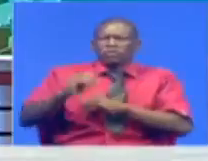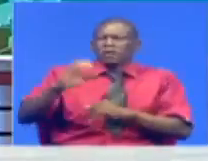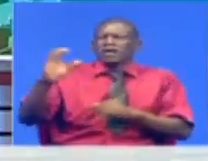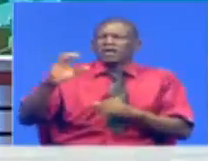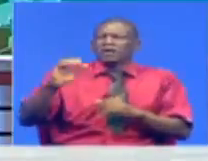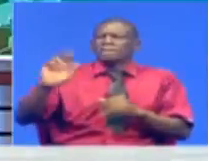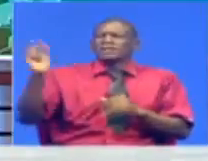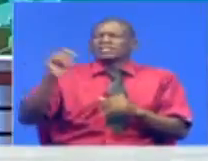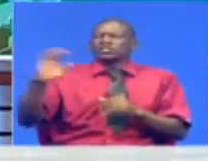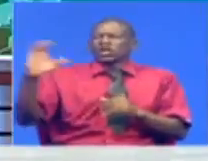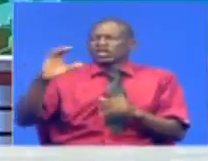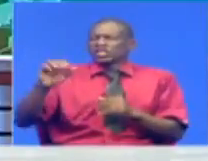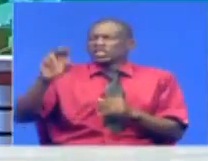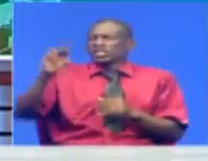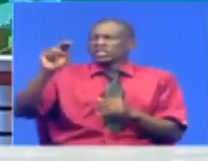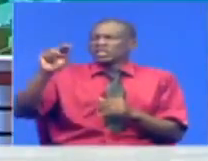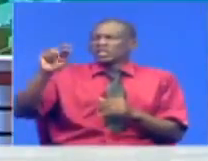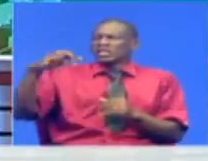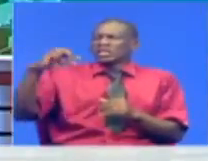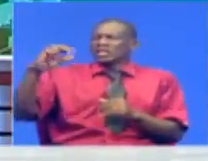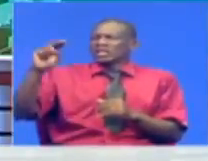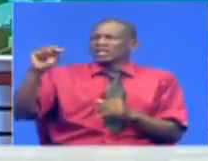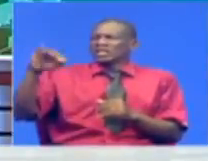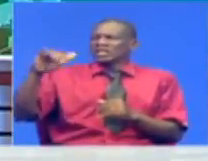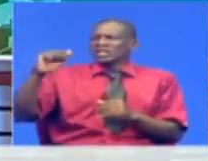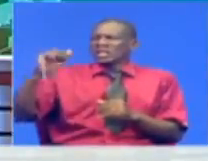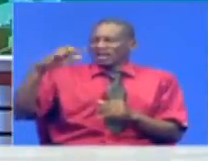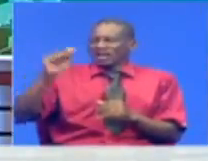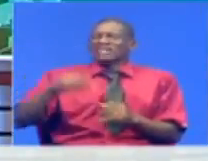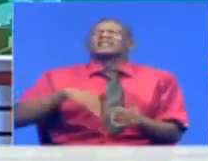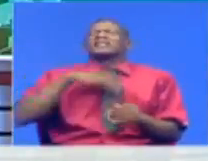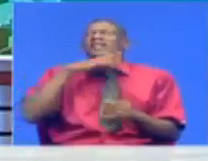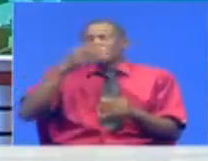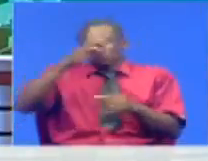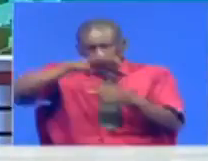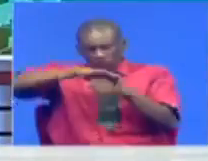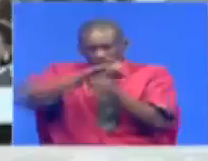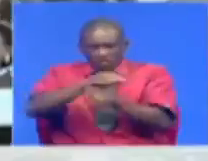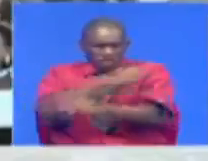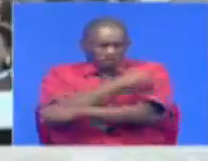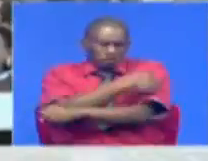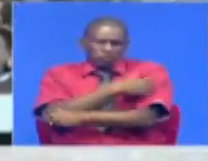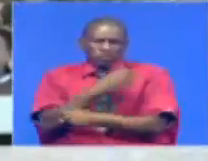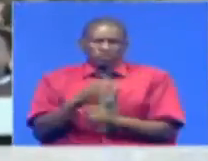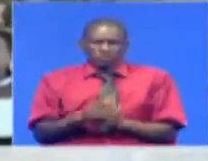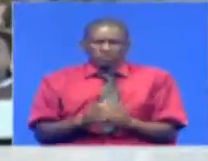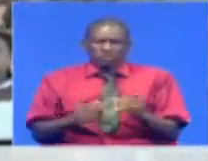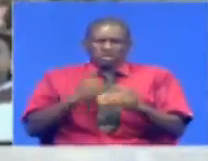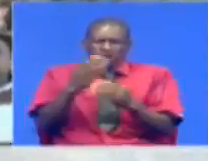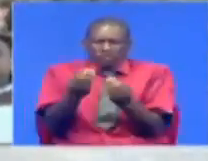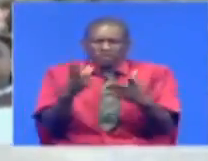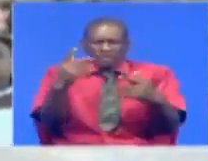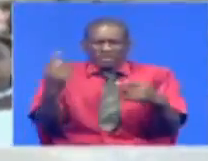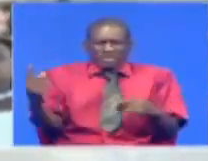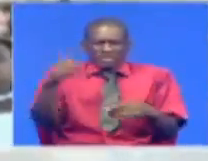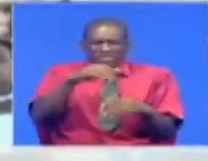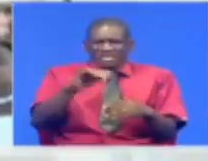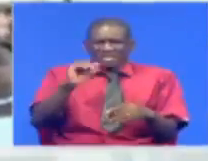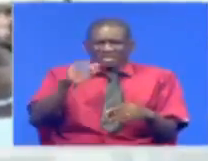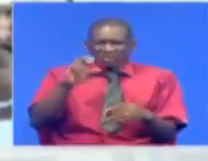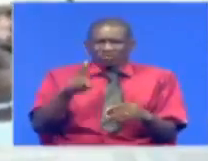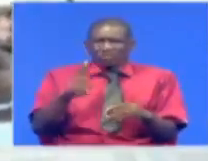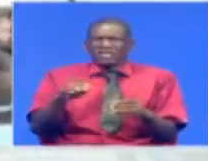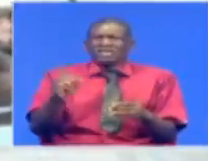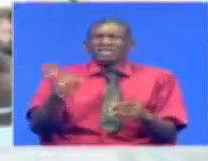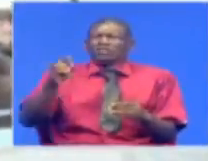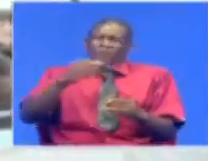to COVID-19 in hospital. Kennedy Murevi has that story. After days in ICU at the Nairobi hospital where